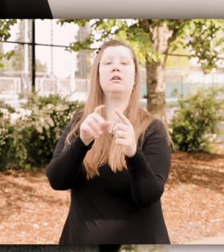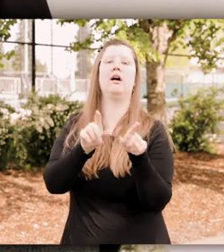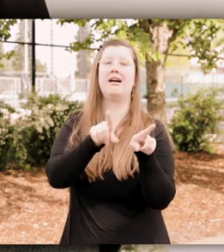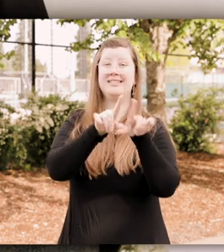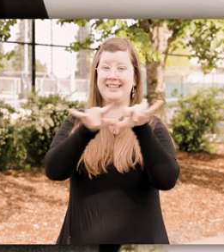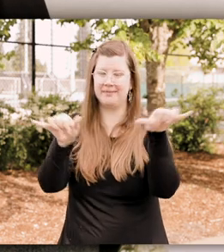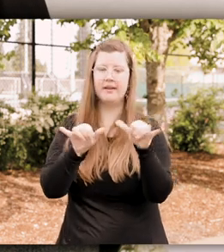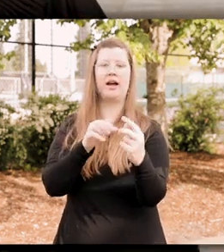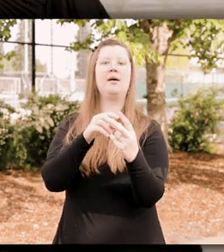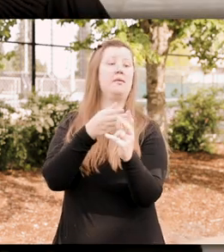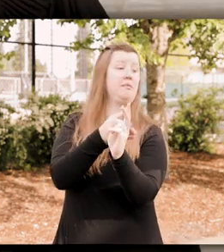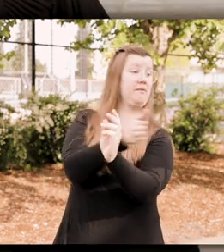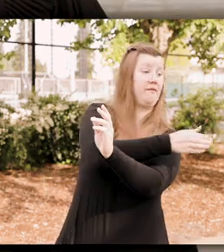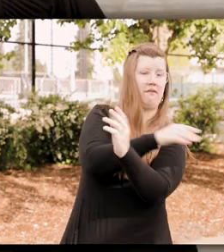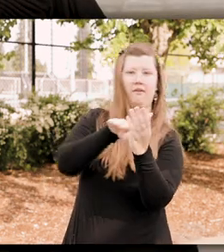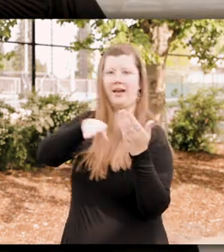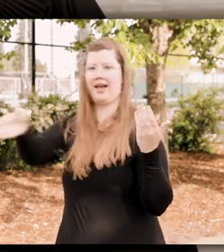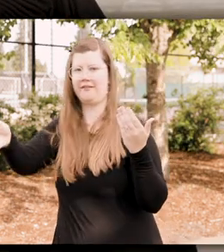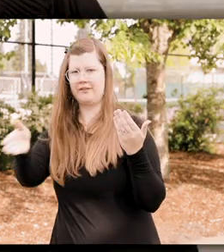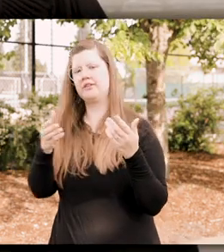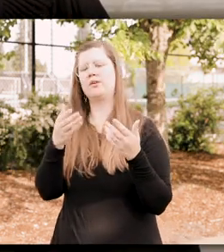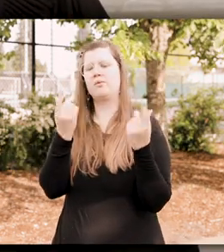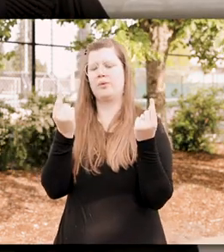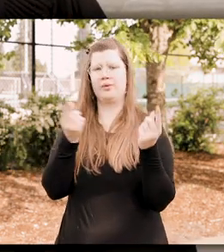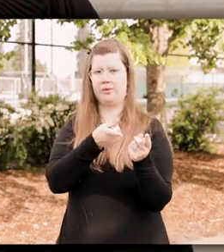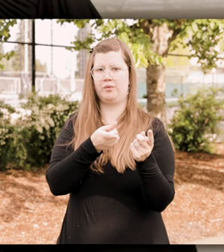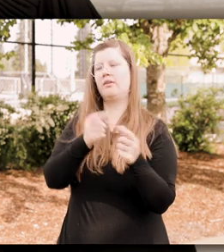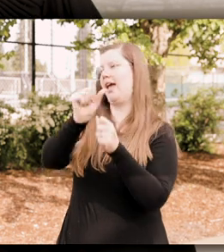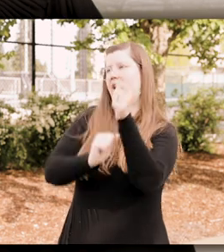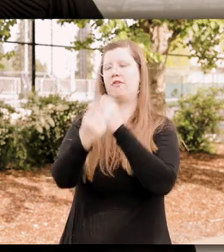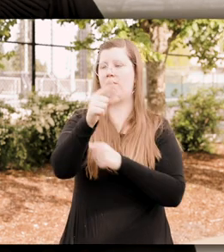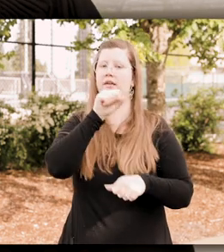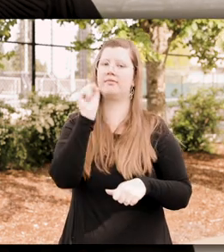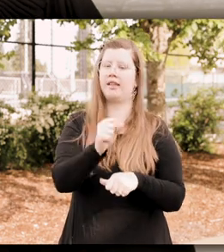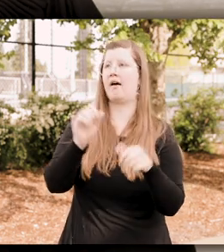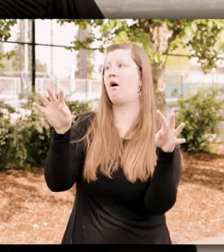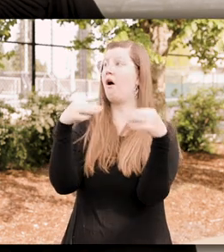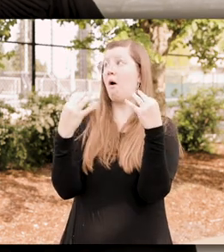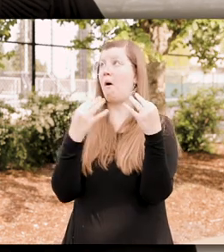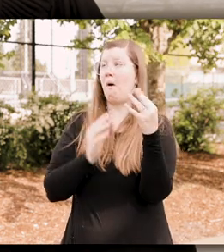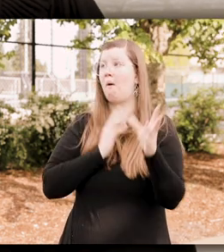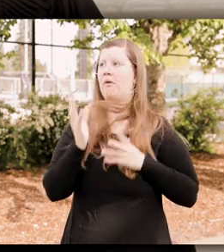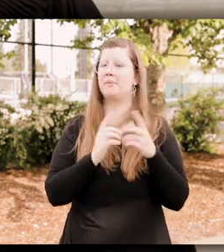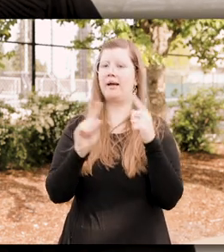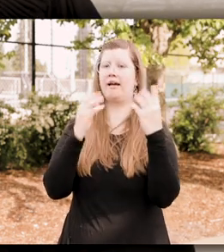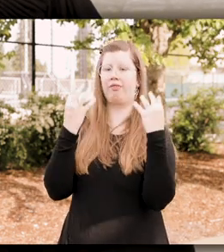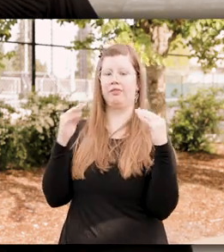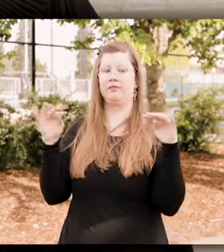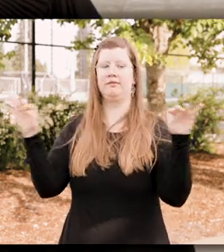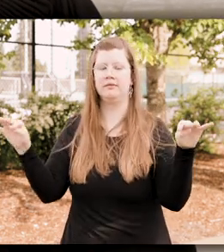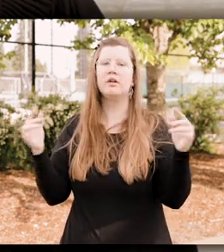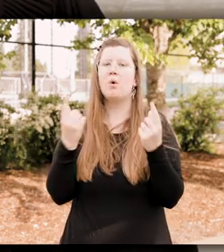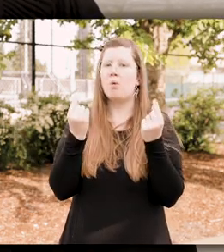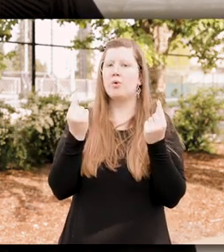the spotlight. Remember and observe others when all is quiet, and you'll learn if you can